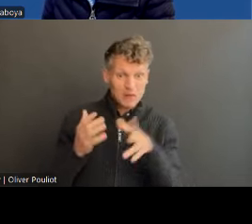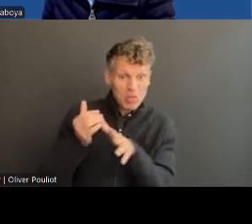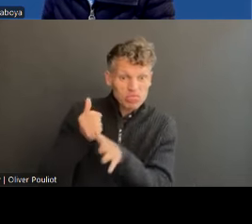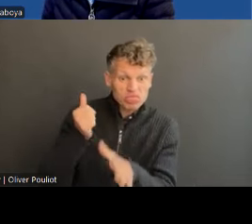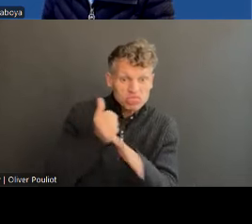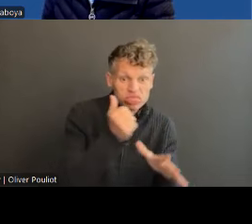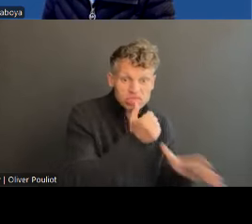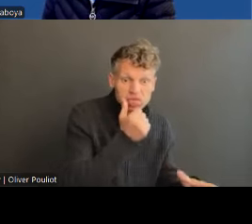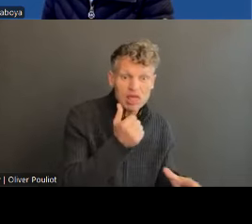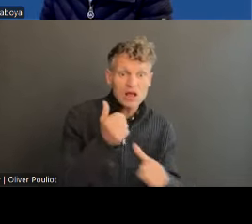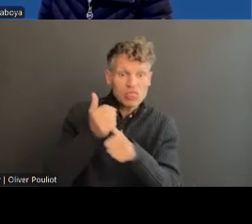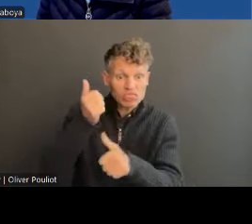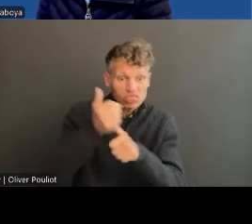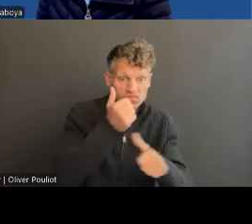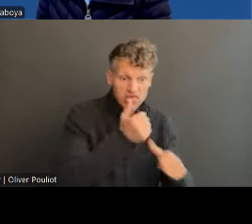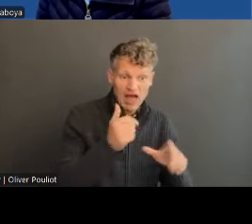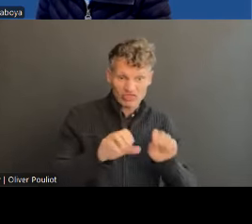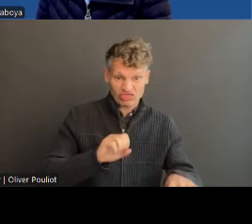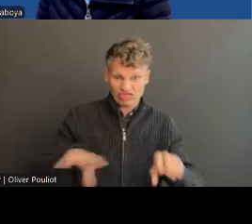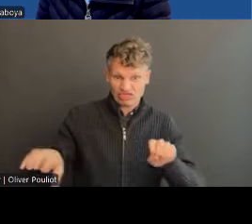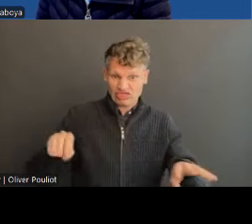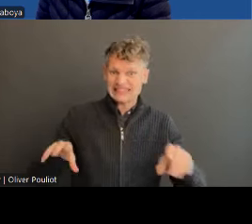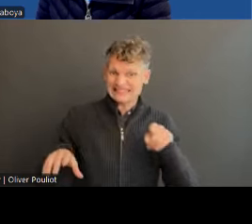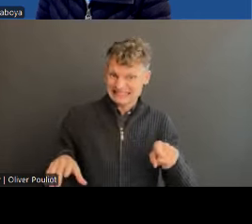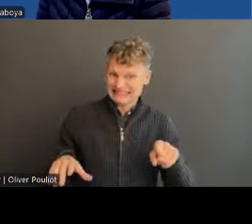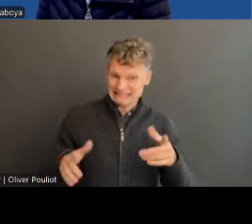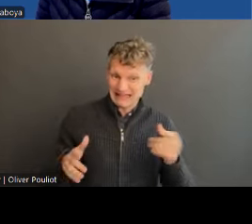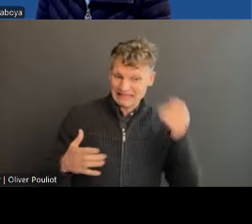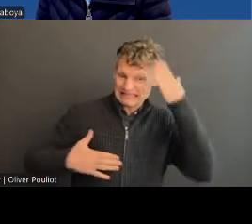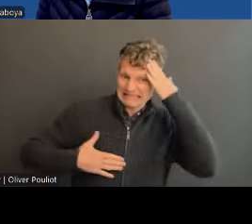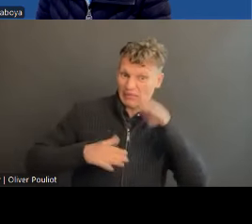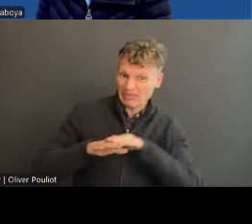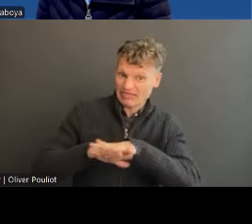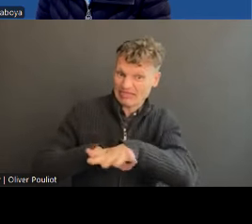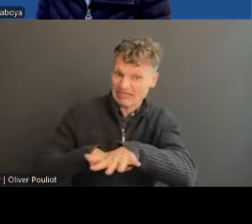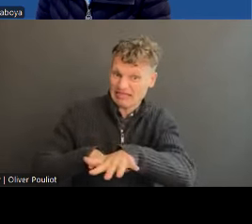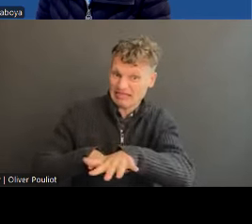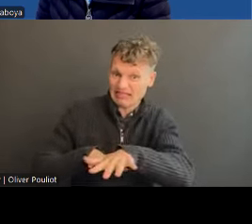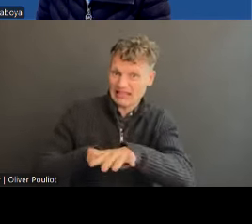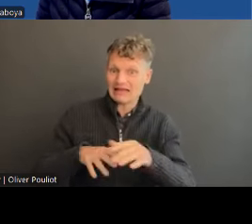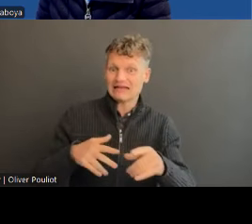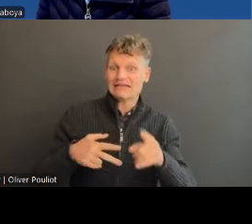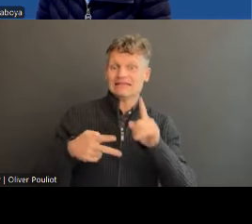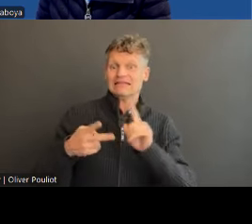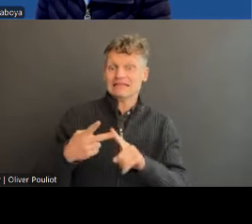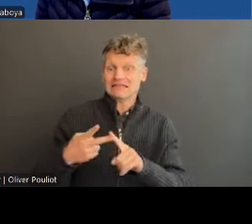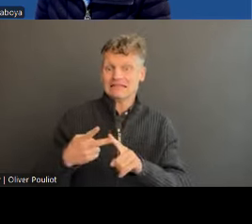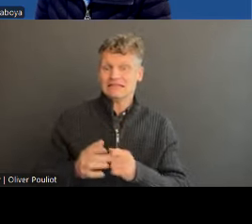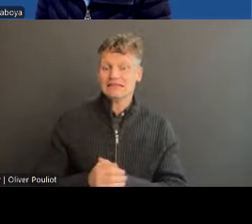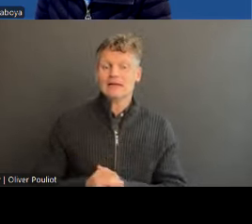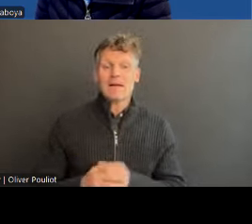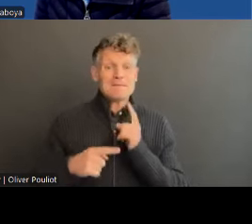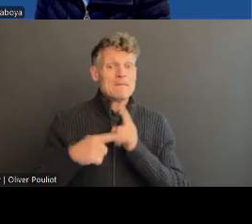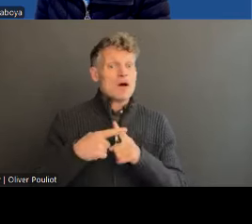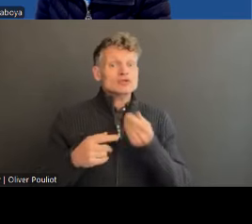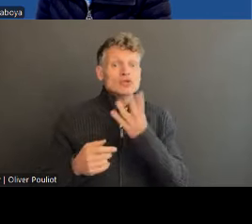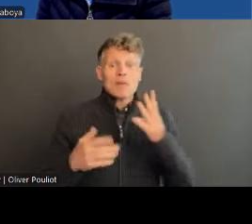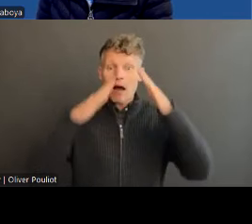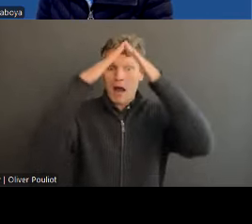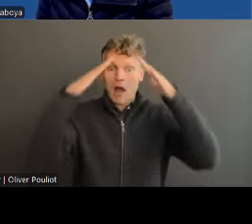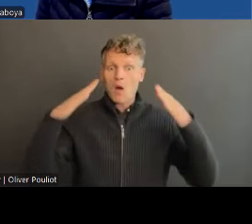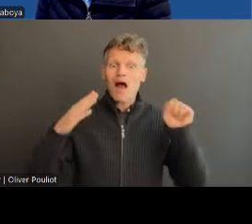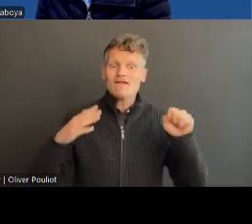Americas. The third group is an important group in which the entire region has achieved the elimination targets and is key to